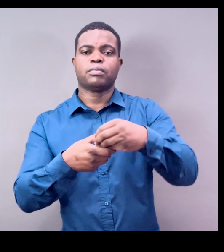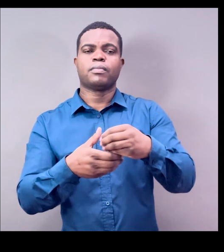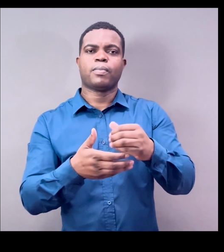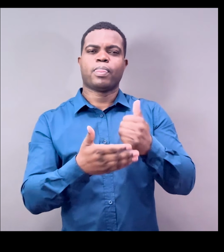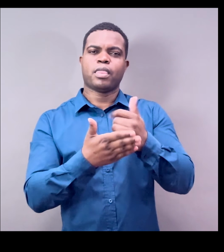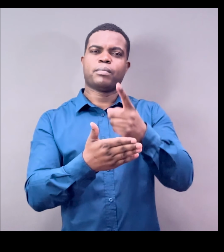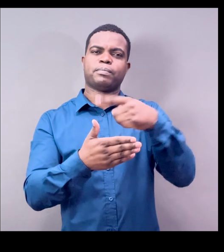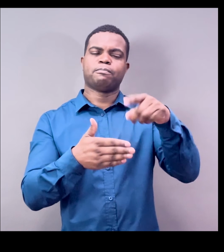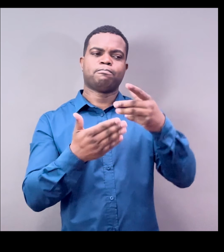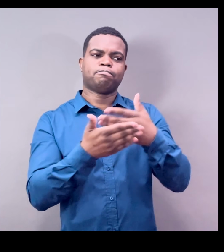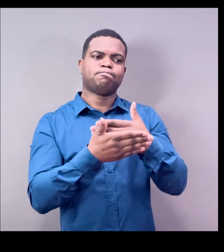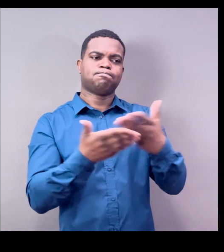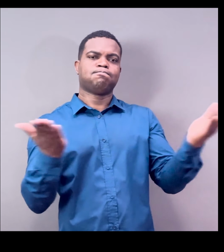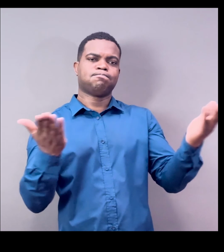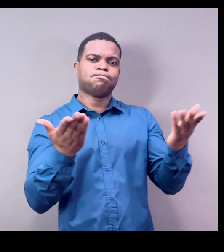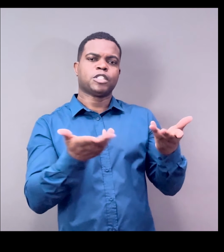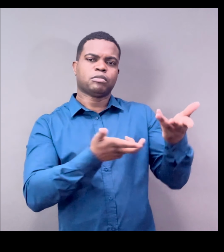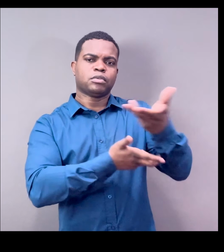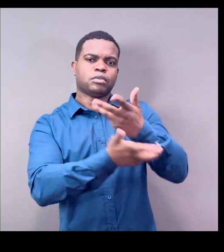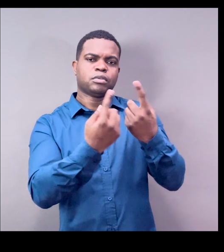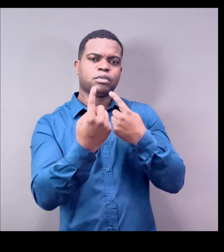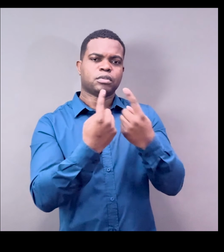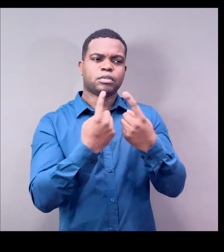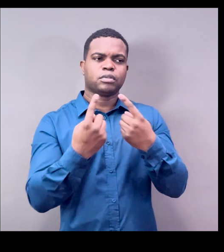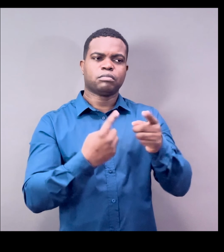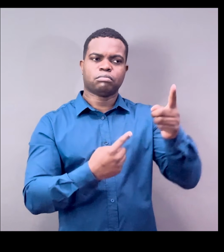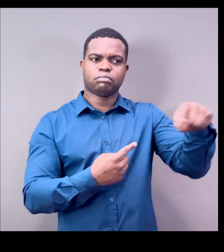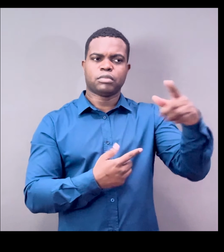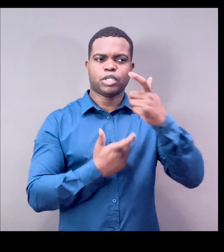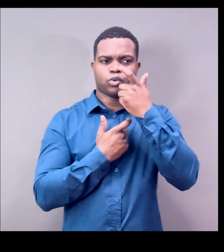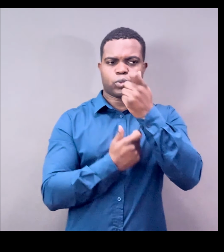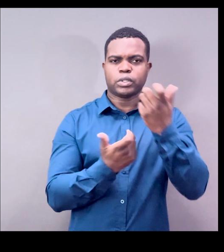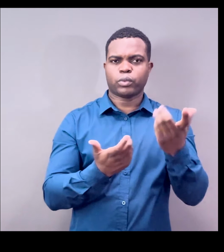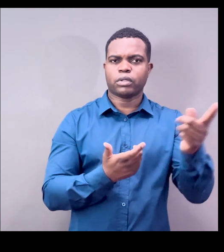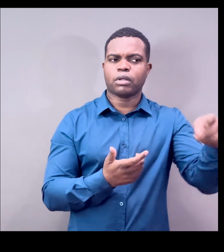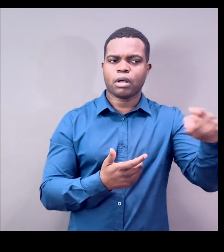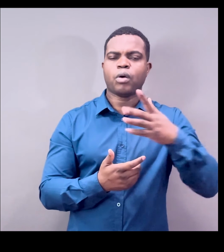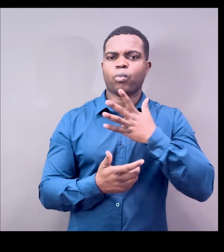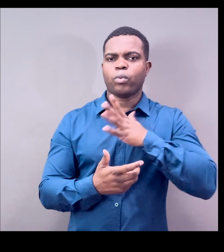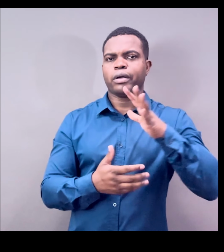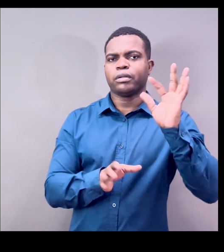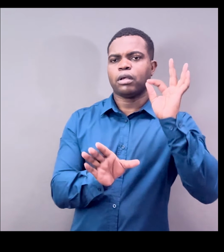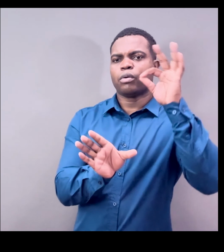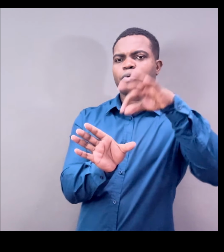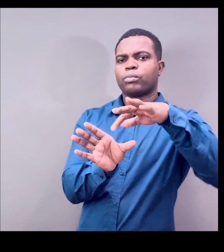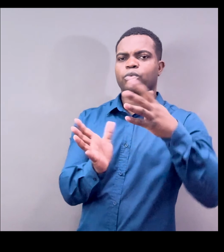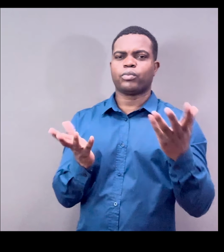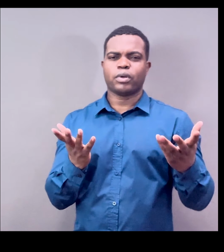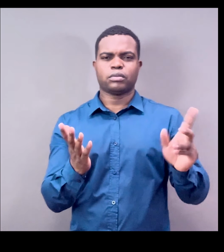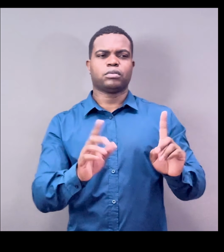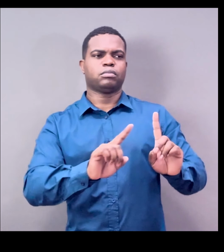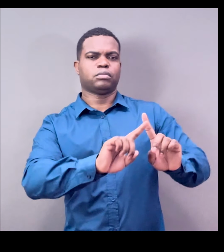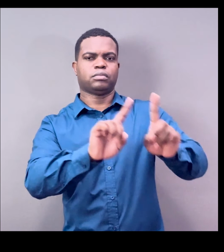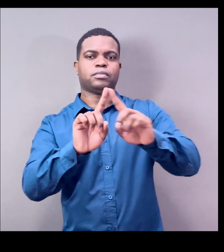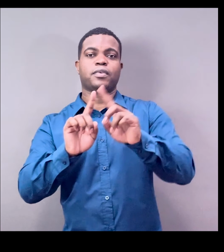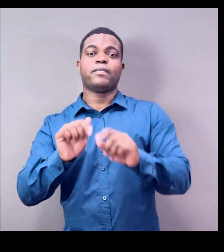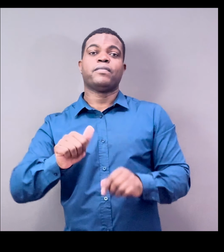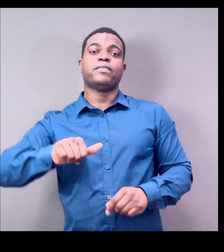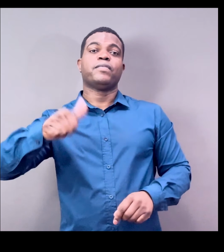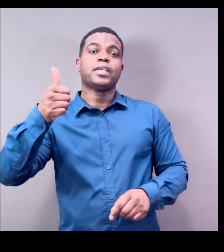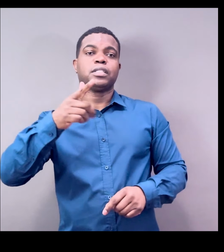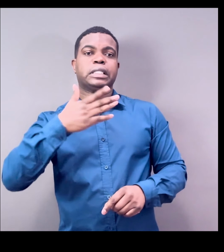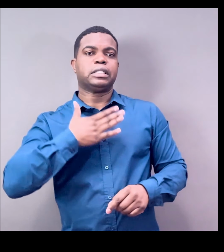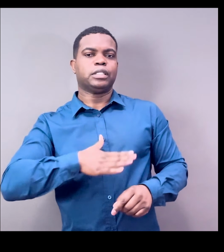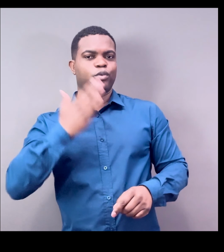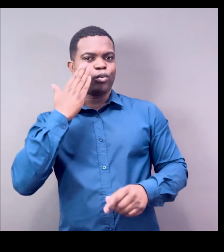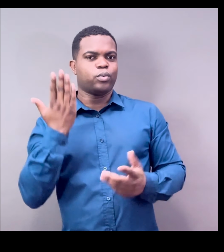able to discuss with them to know their interests and contributions. Remember that the first thing you need to